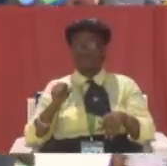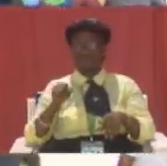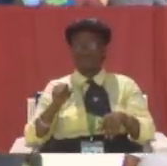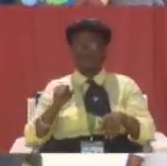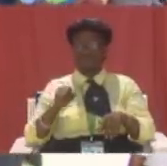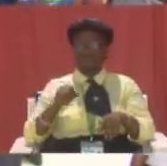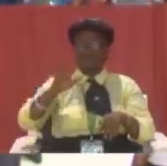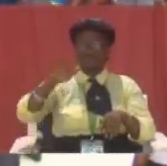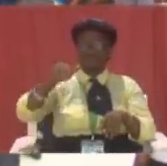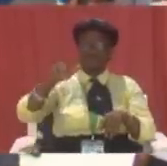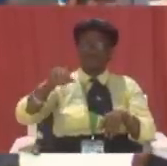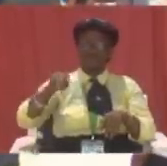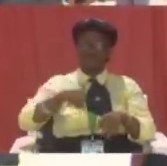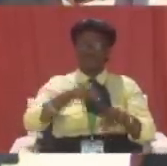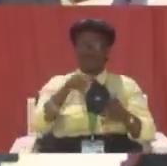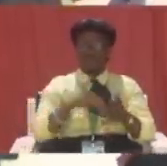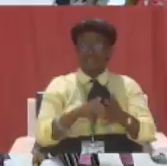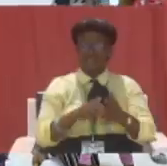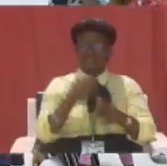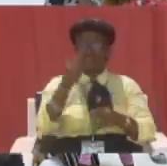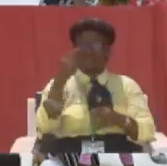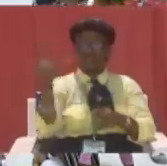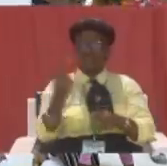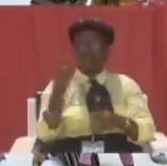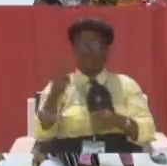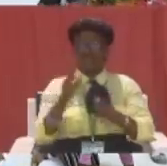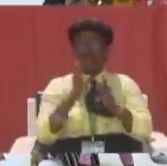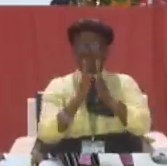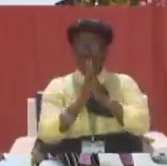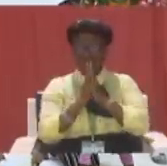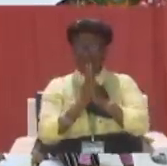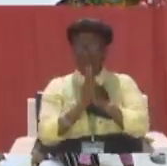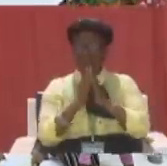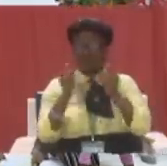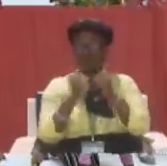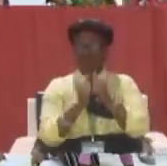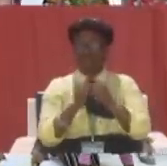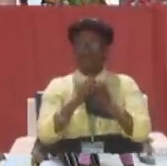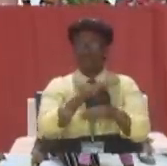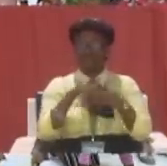15 minutes only, so pray with all your heart.